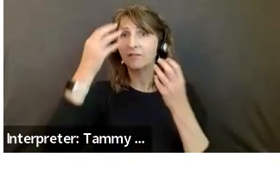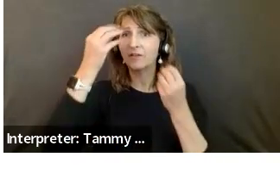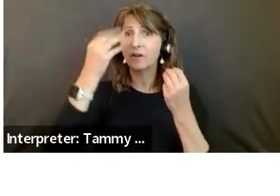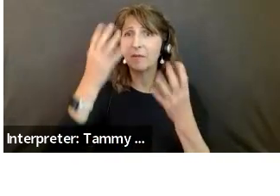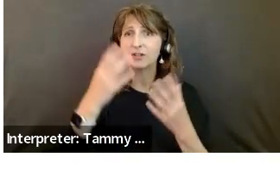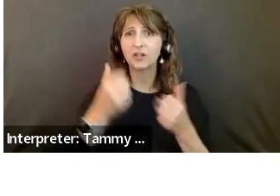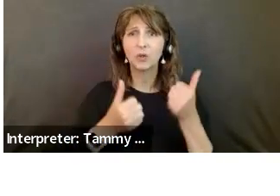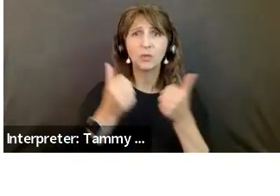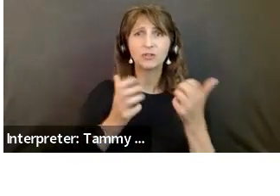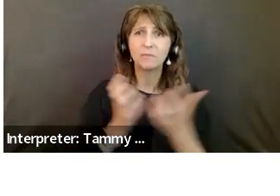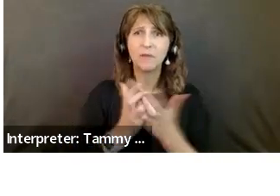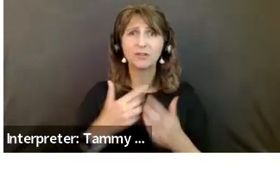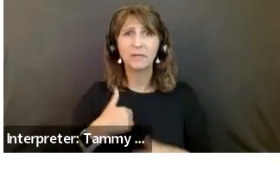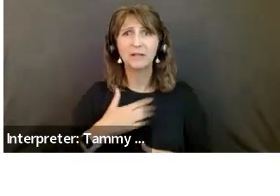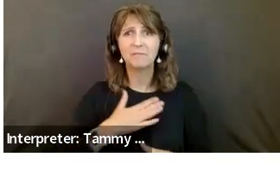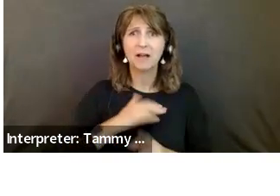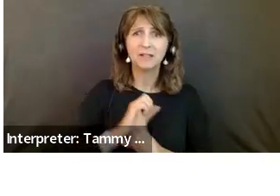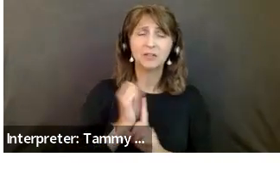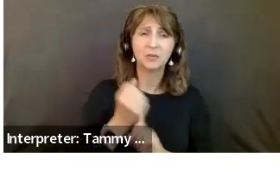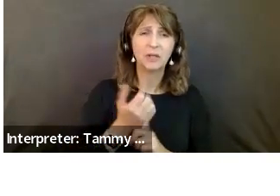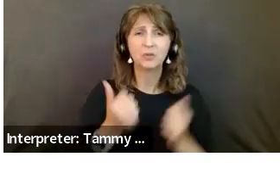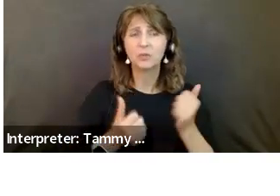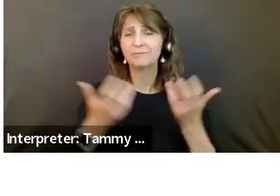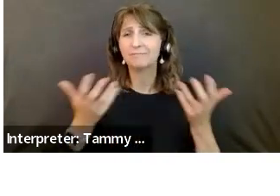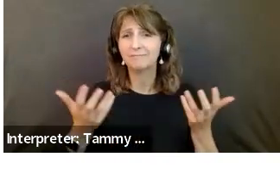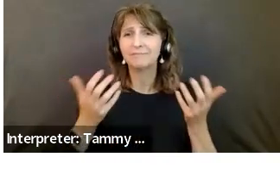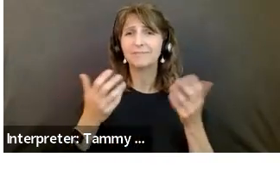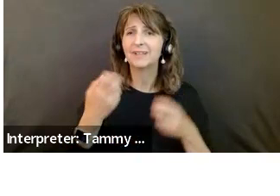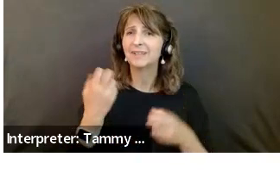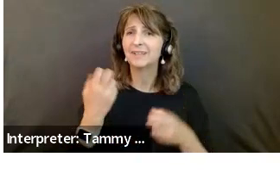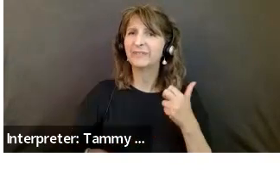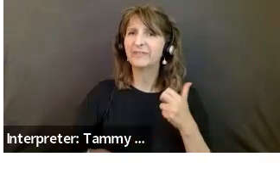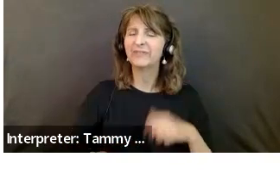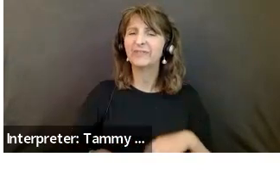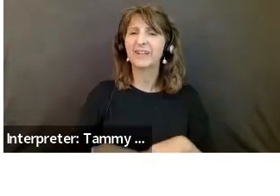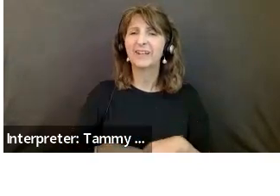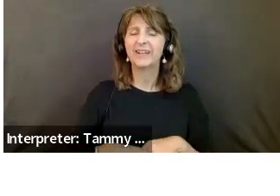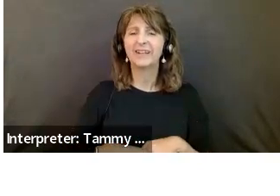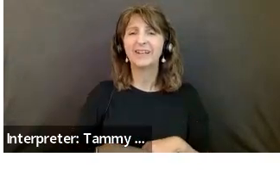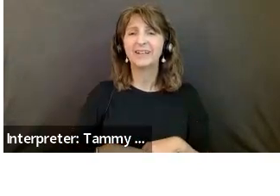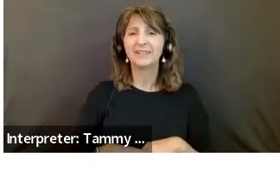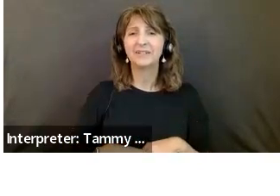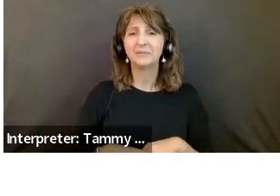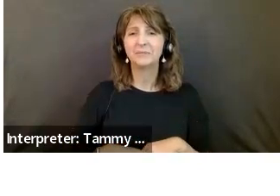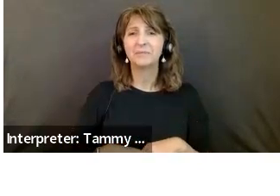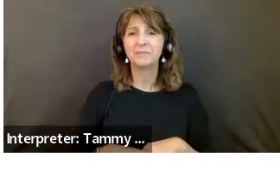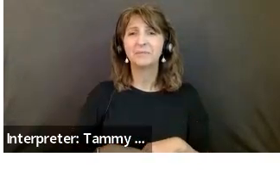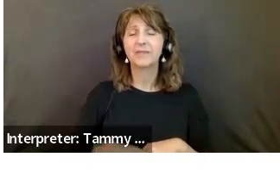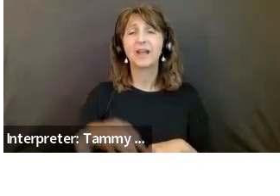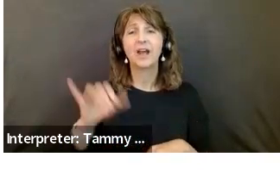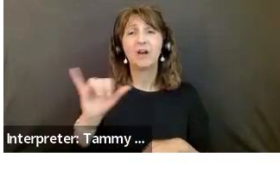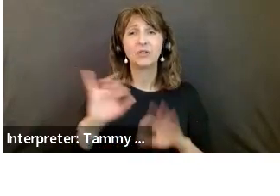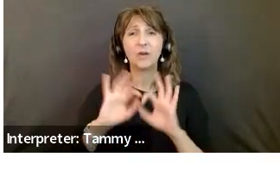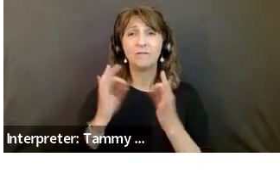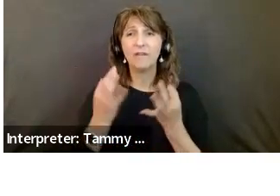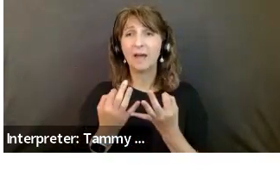is going to be helpful? And in the meantime, families, you're tired. We know, we've